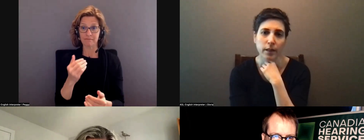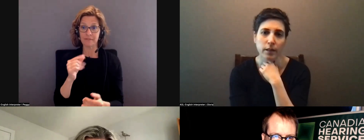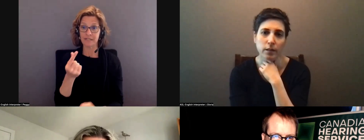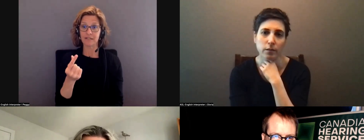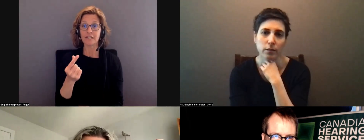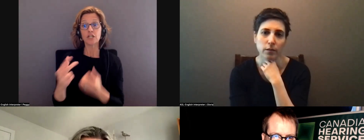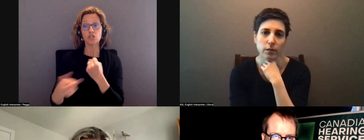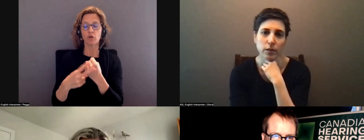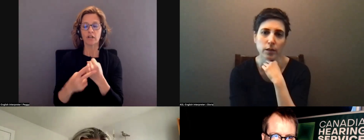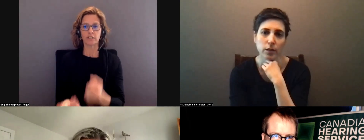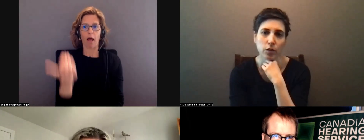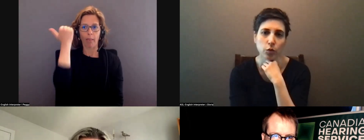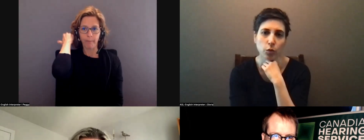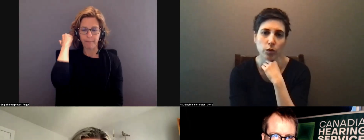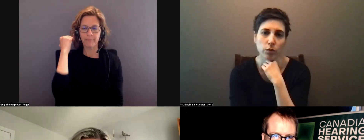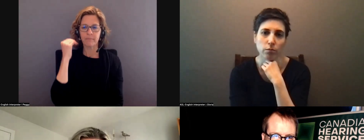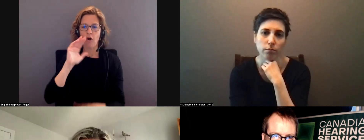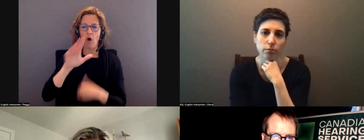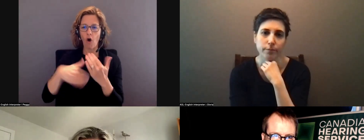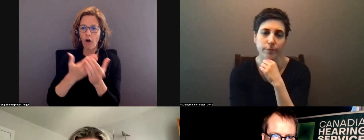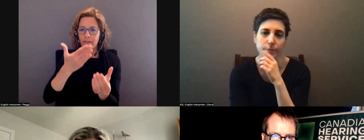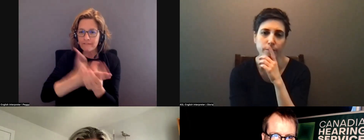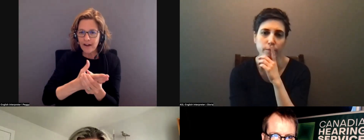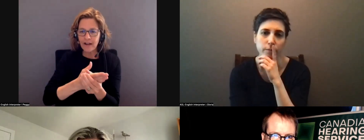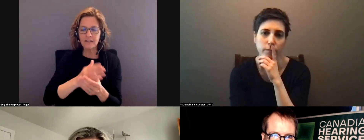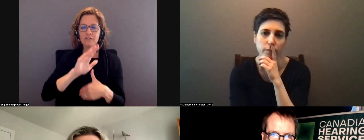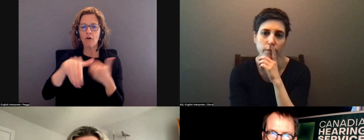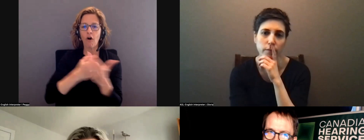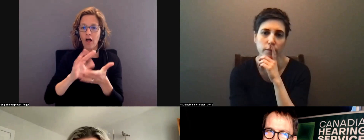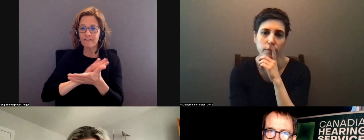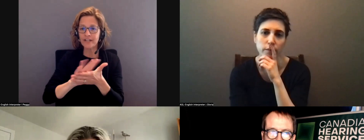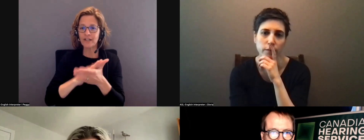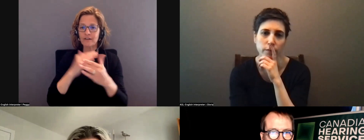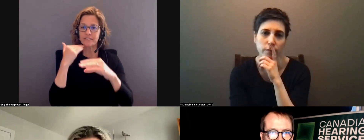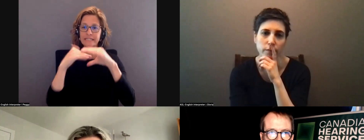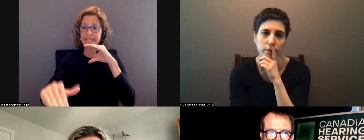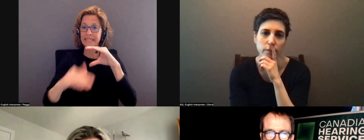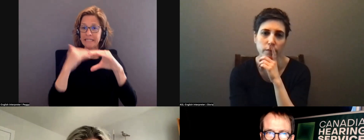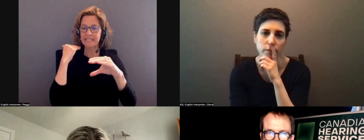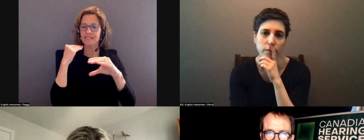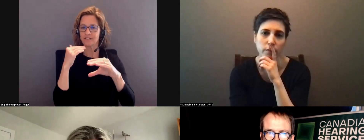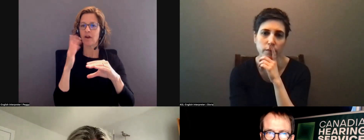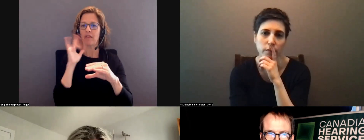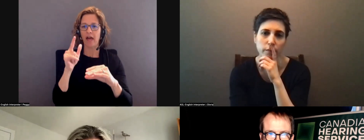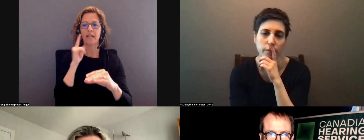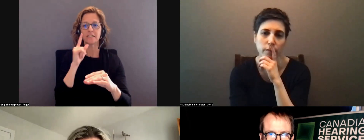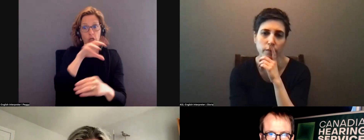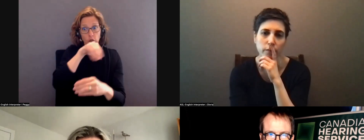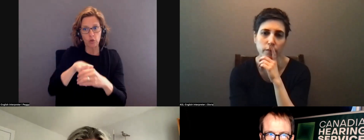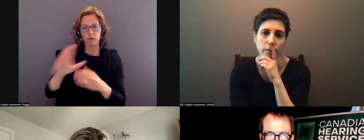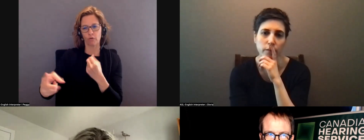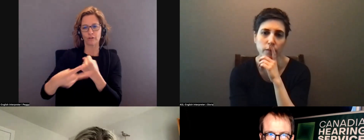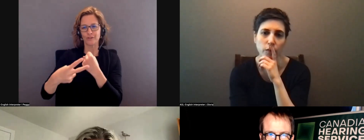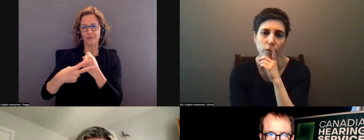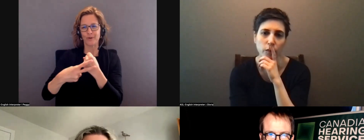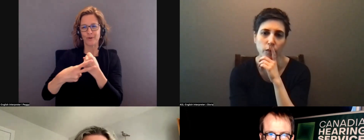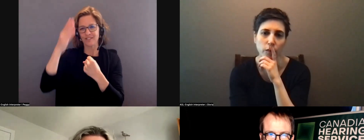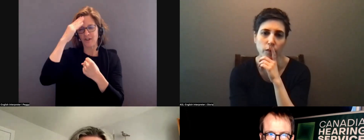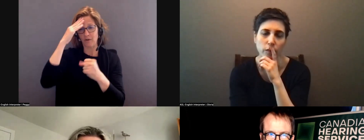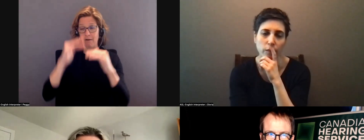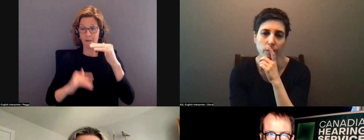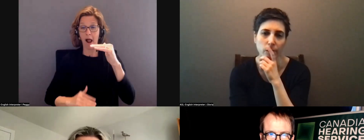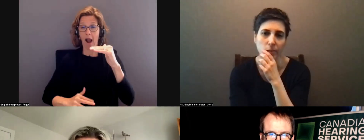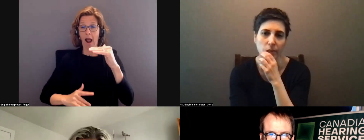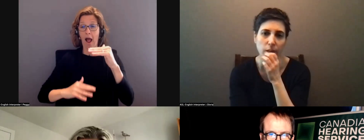our storage. So all the files, videos, and things you may be sending, those are also counting for your storage that, is getting